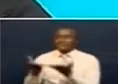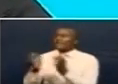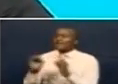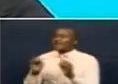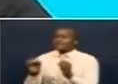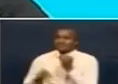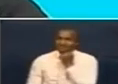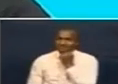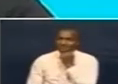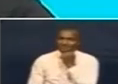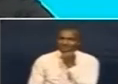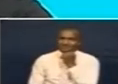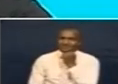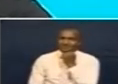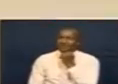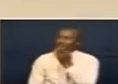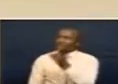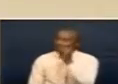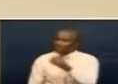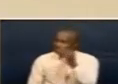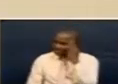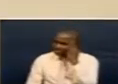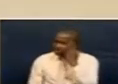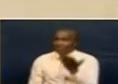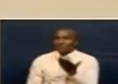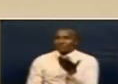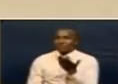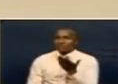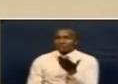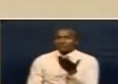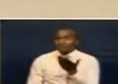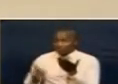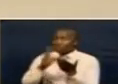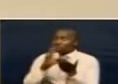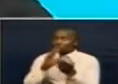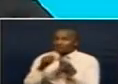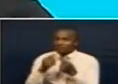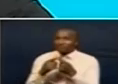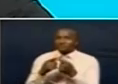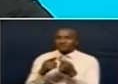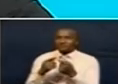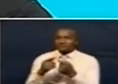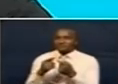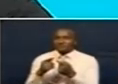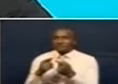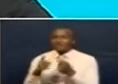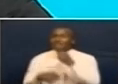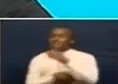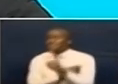Something that doesn't exist. And that is something that Savula needs to be honest about. Because talking about Sijui, Chief